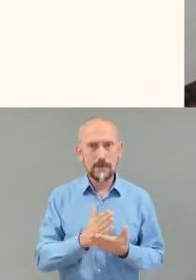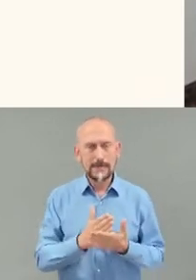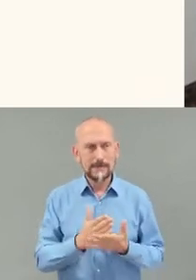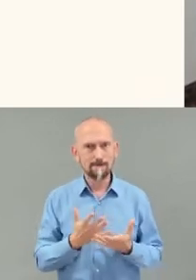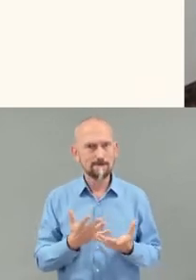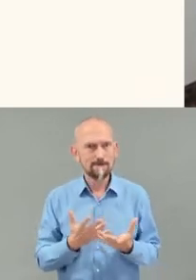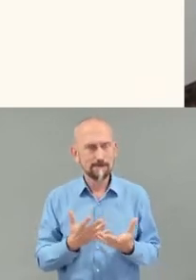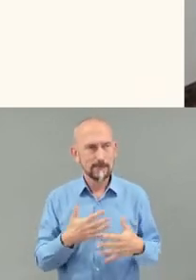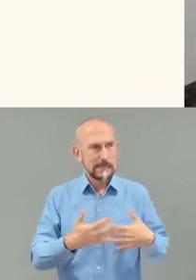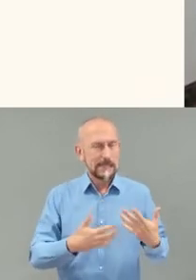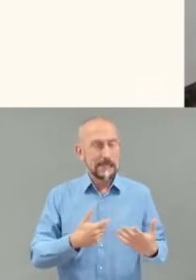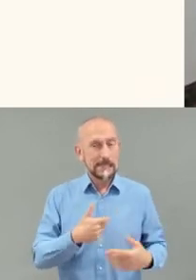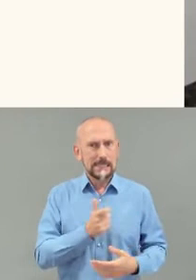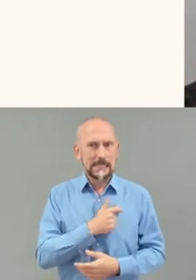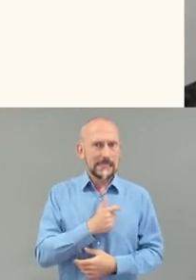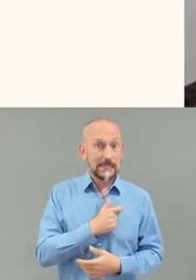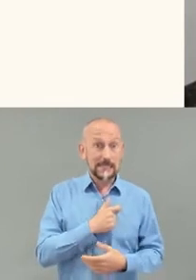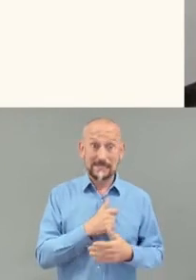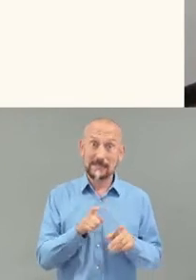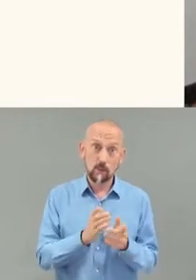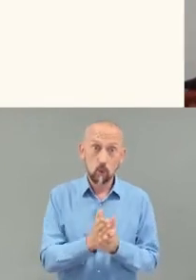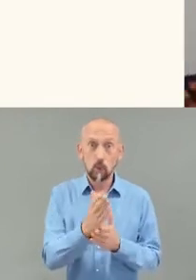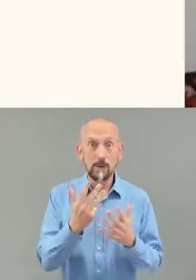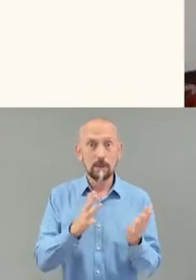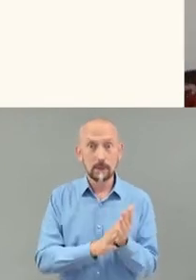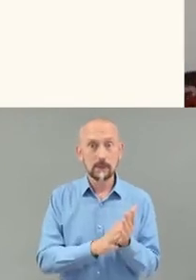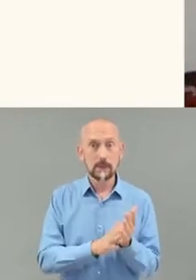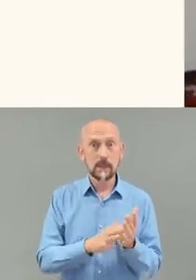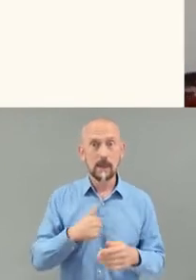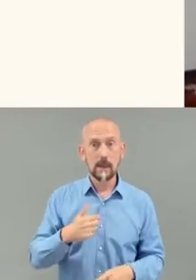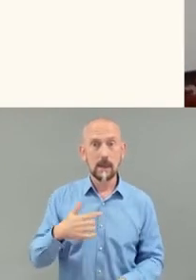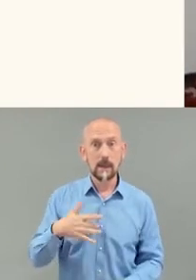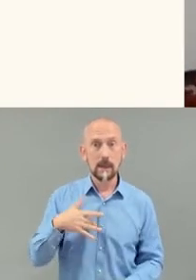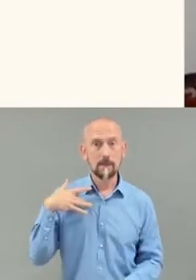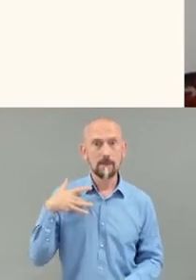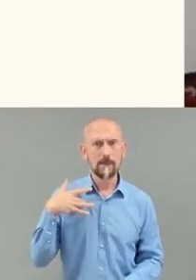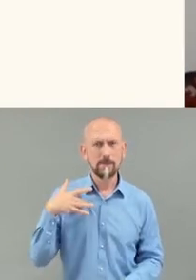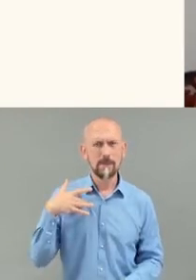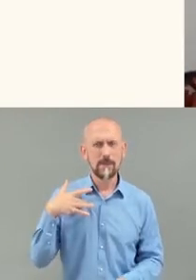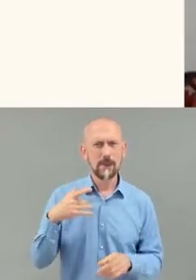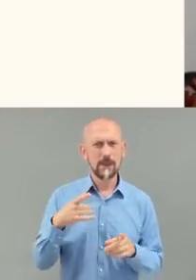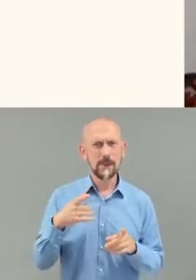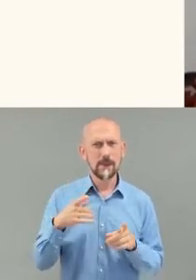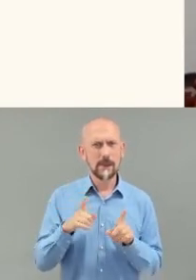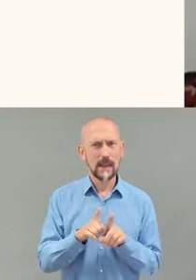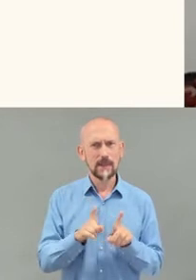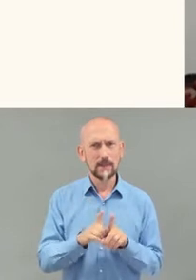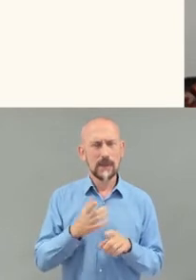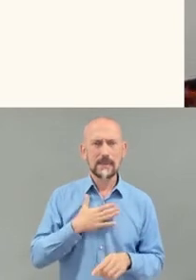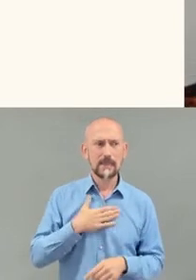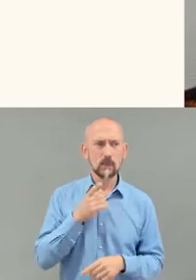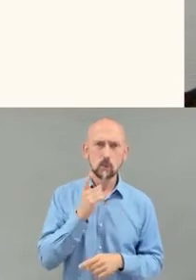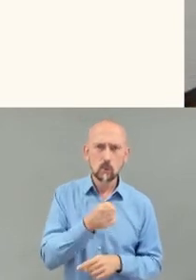and that's in 9 months of anxiety. I feel like we would also like to see that kind